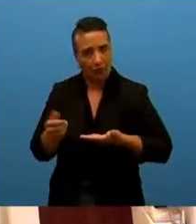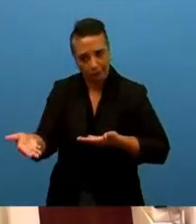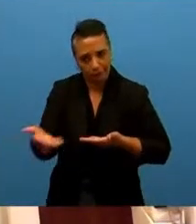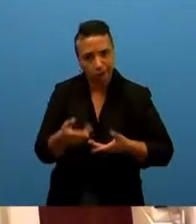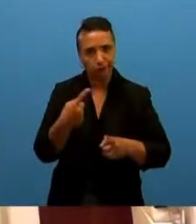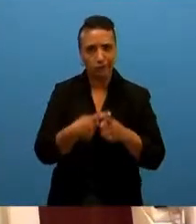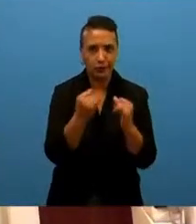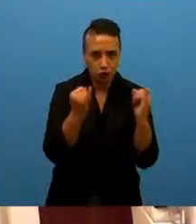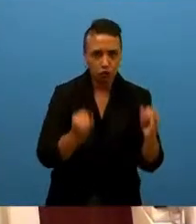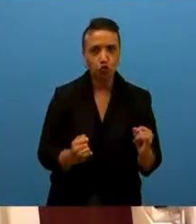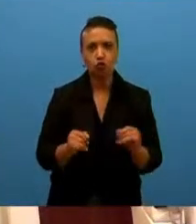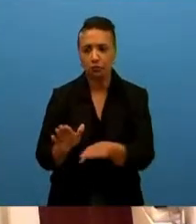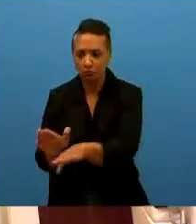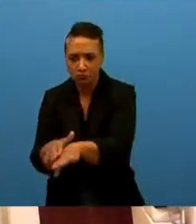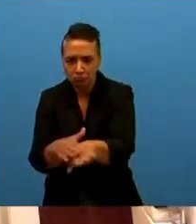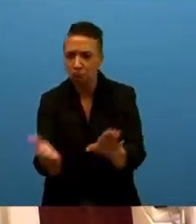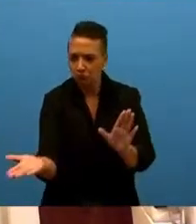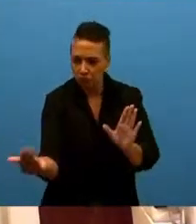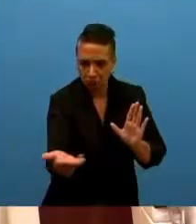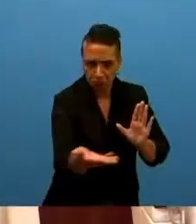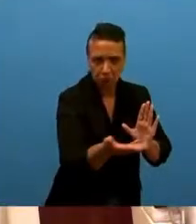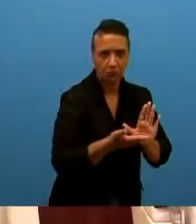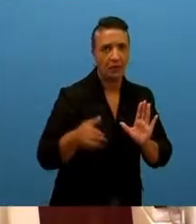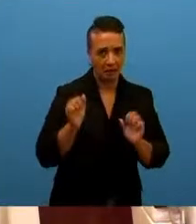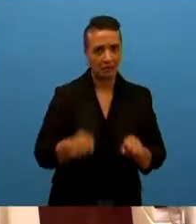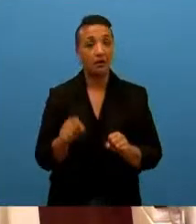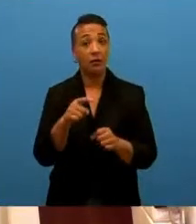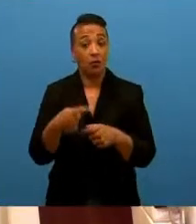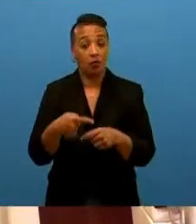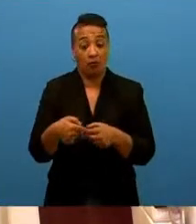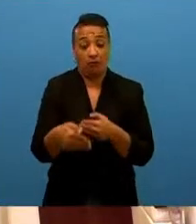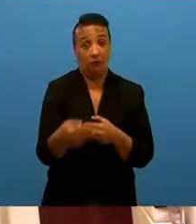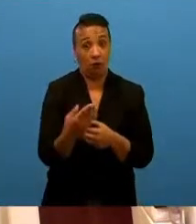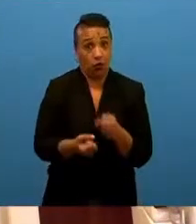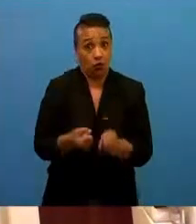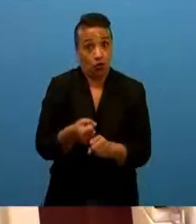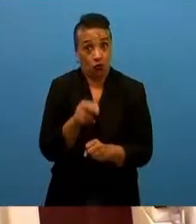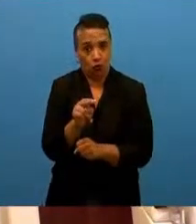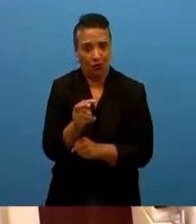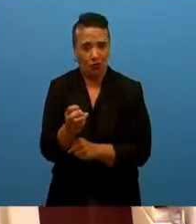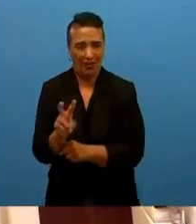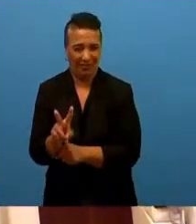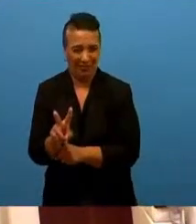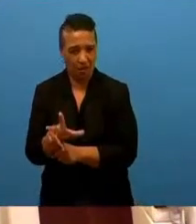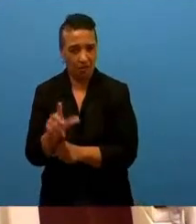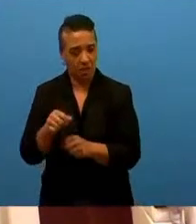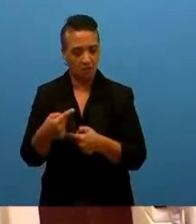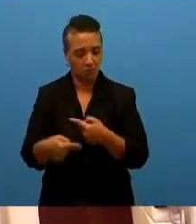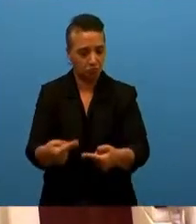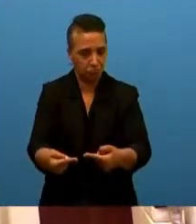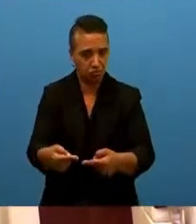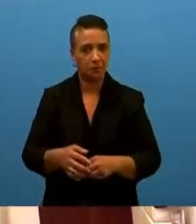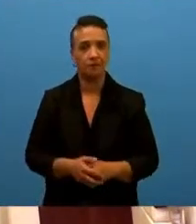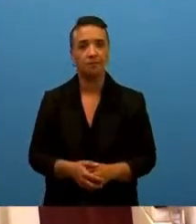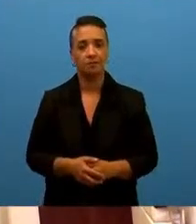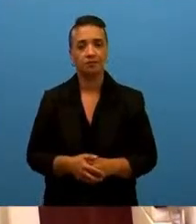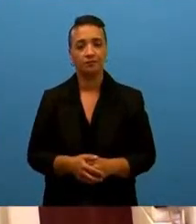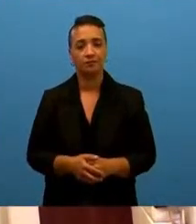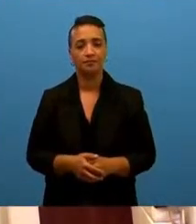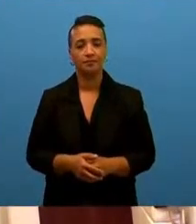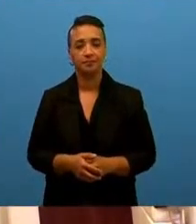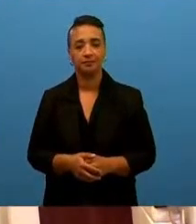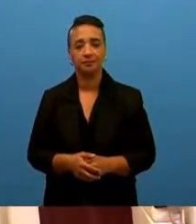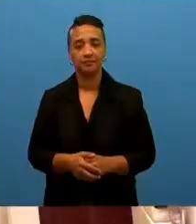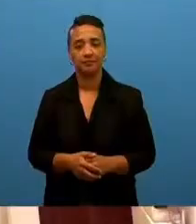institutions in relevant UN meetings during 2023. To support this process, Dr. Claire Charters